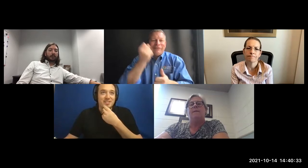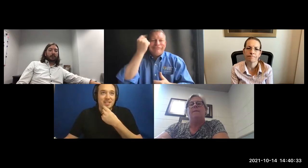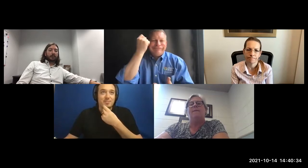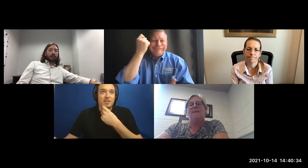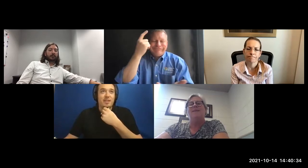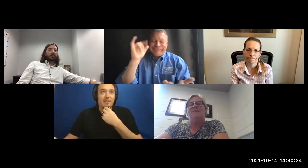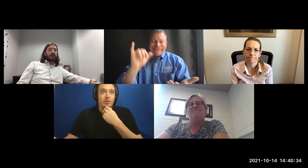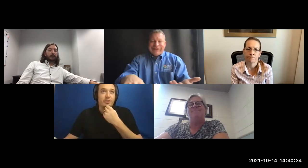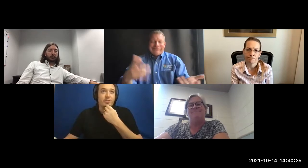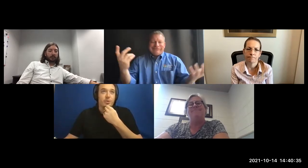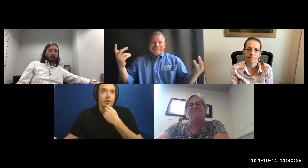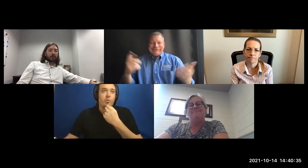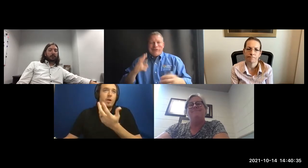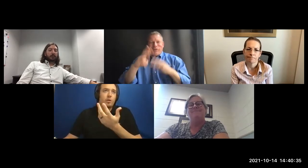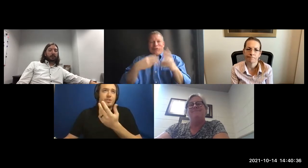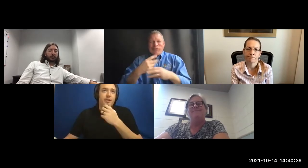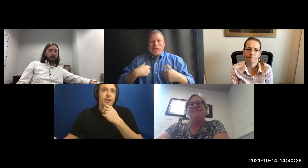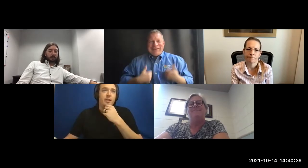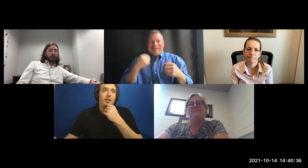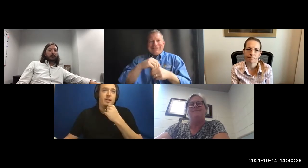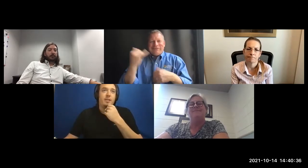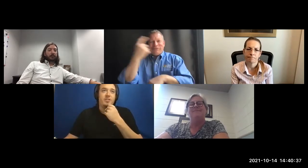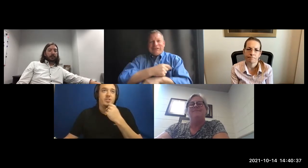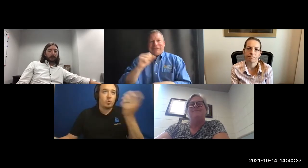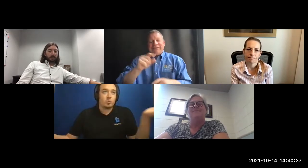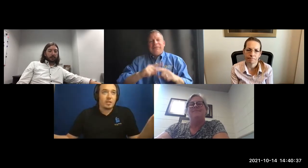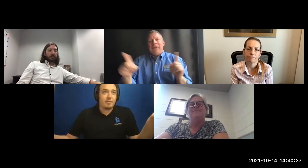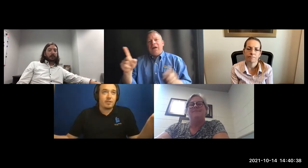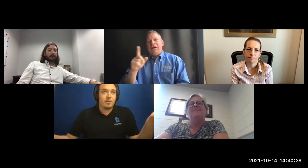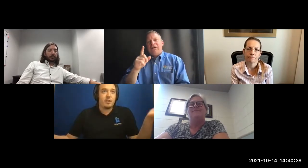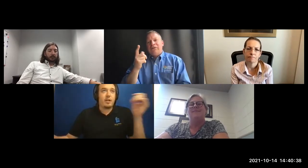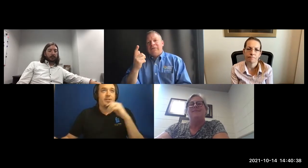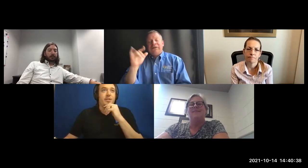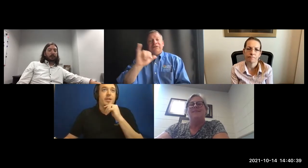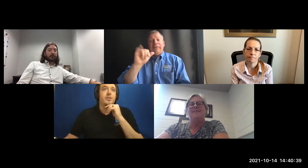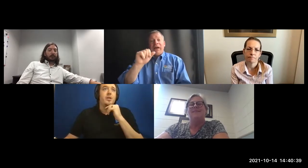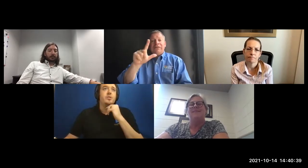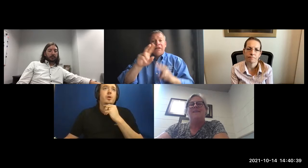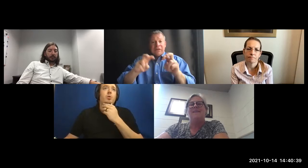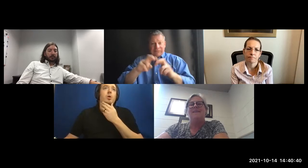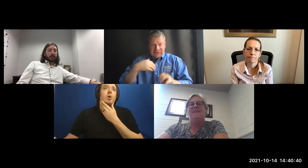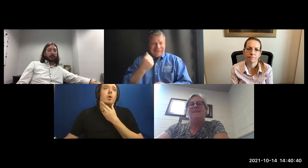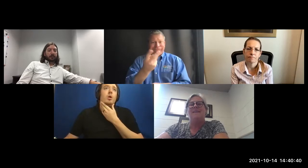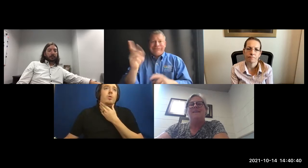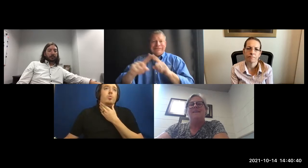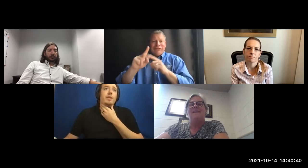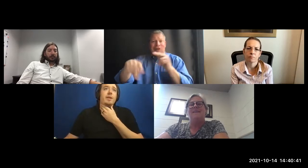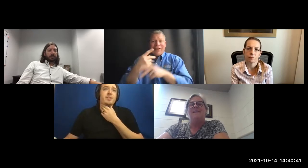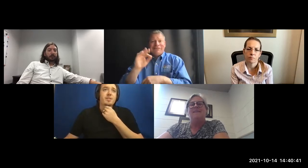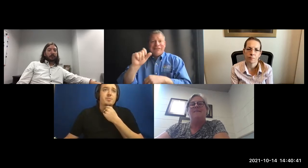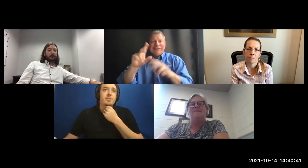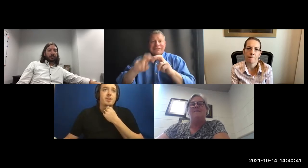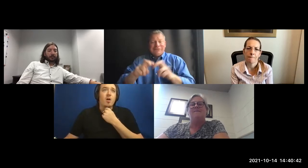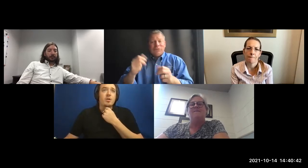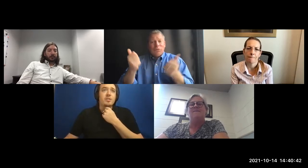own state assessment that they have to adhere to as well. And we all understand that. That's just the world we live in as educators. So with